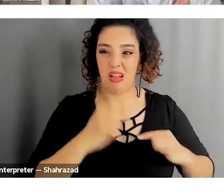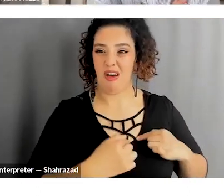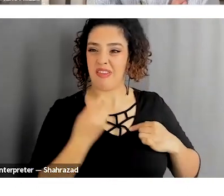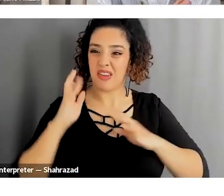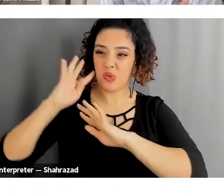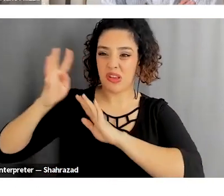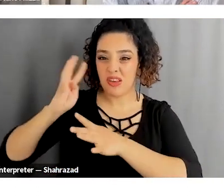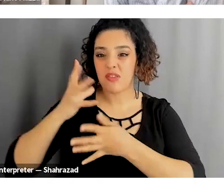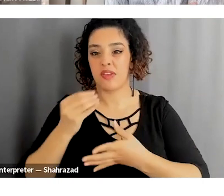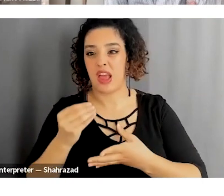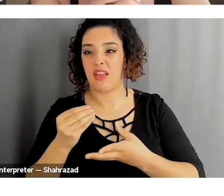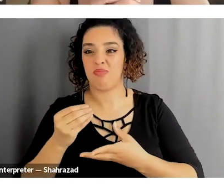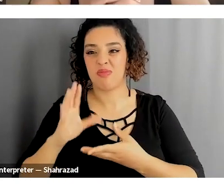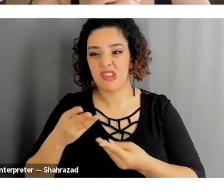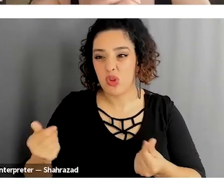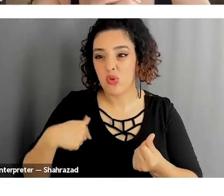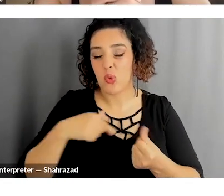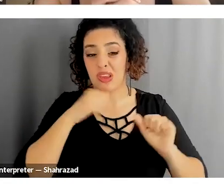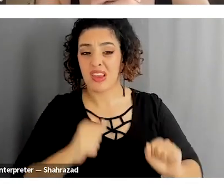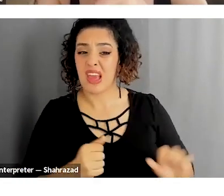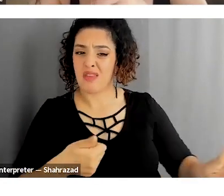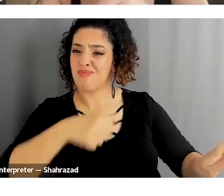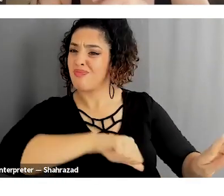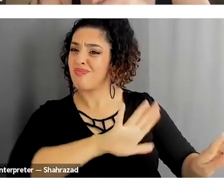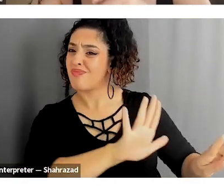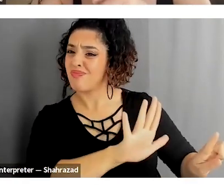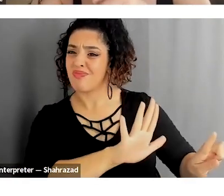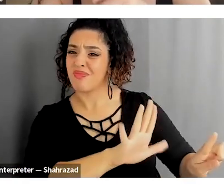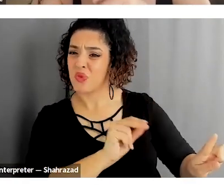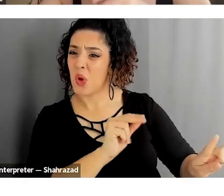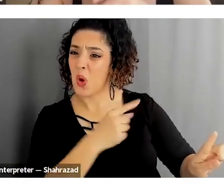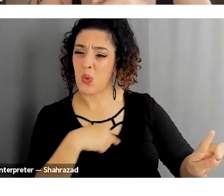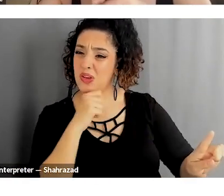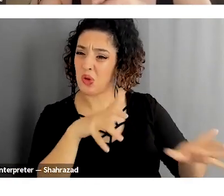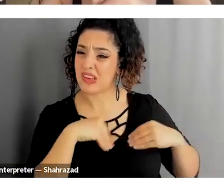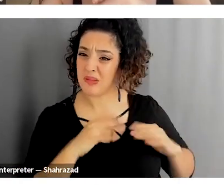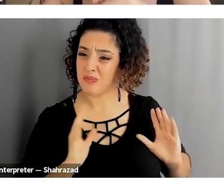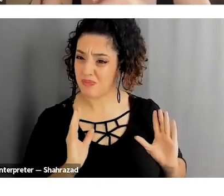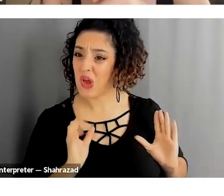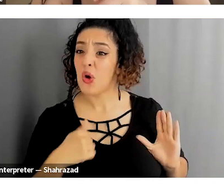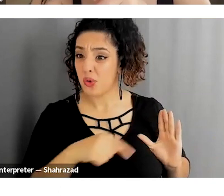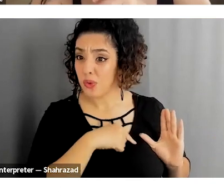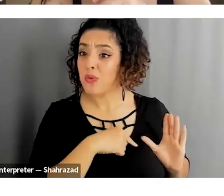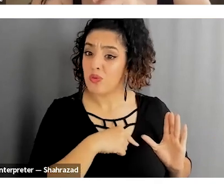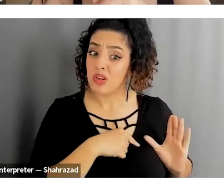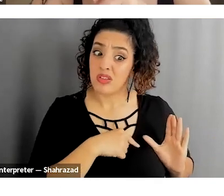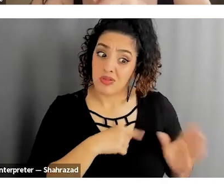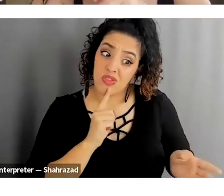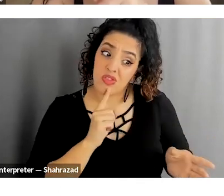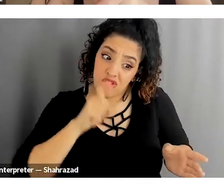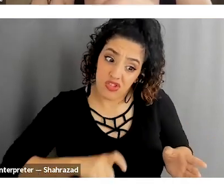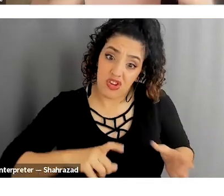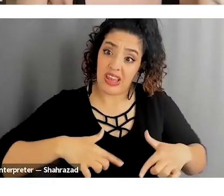can refuse that paradigm. We can say, no, we don't accept this paradigm. And we do deserve to live a comfortable life so